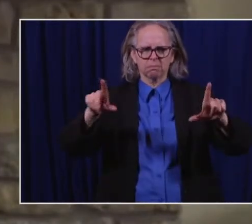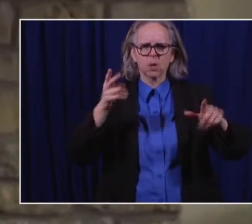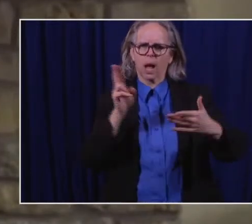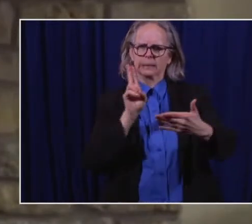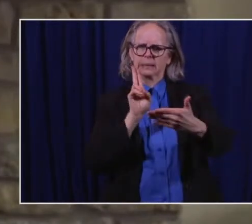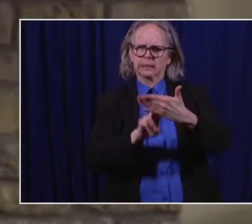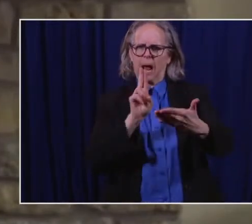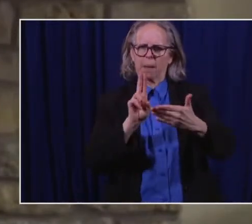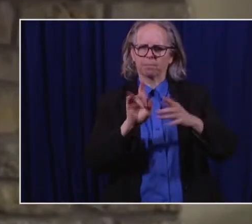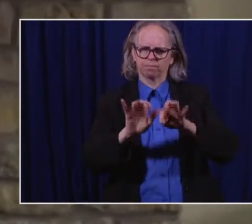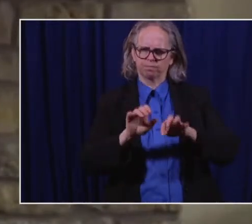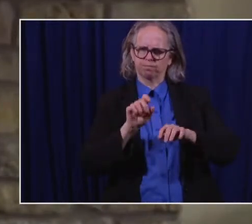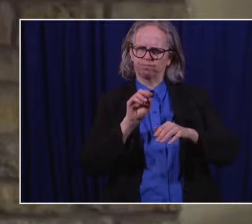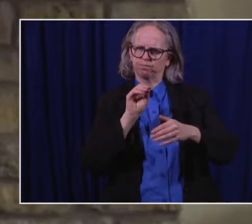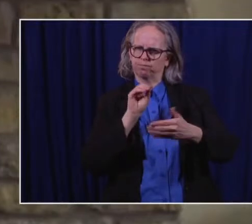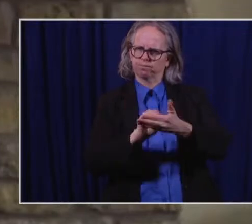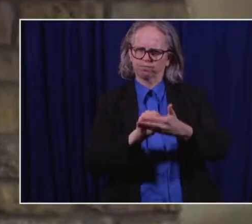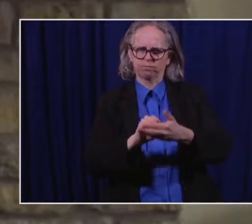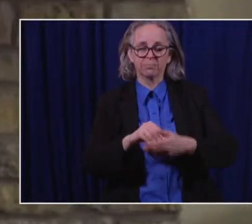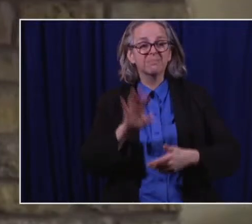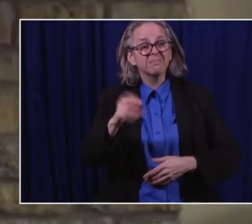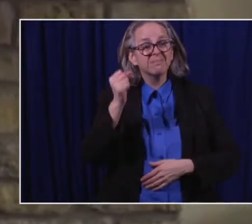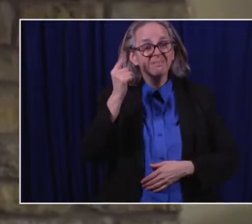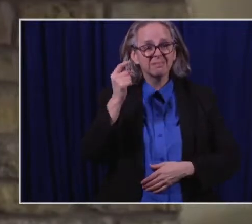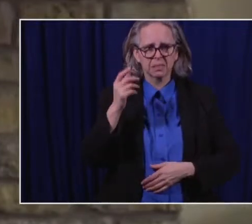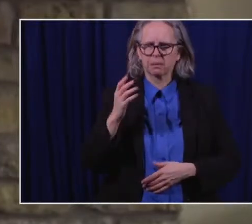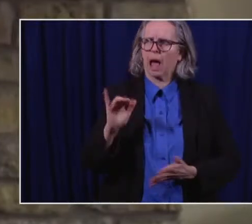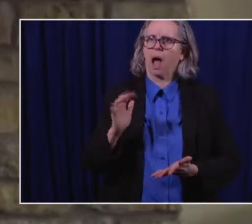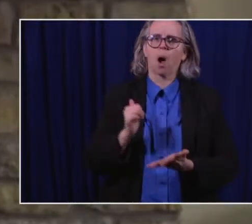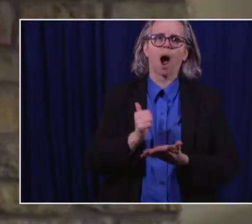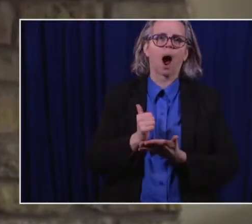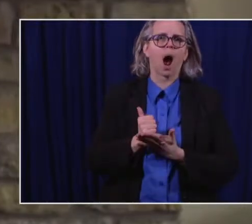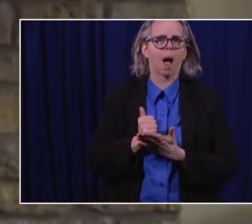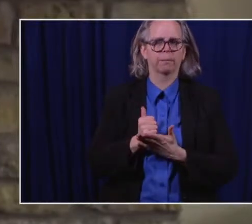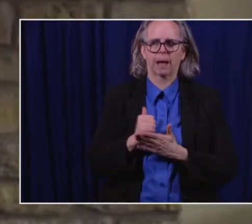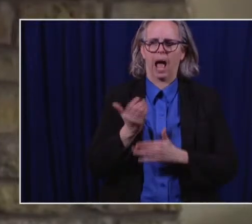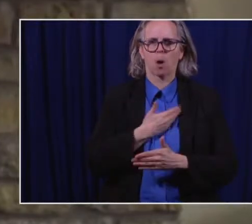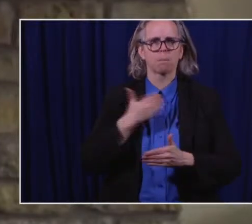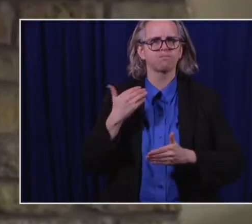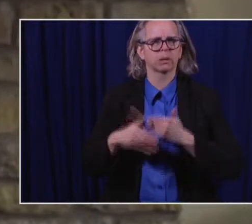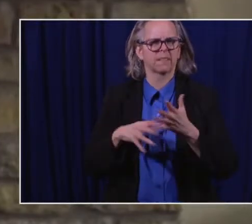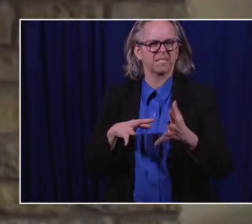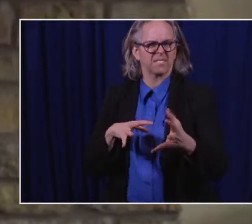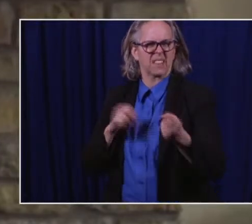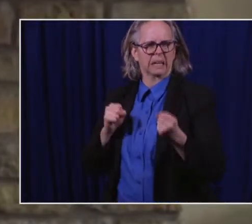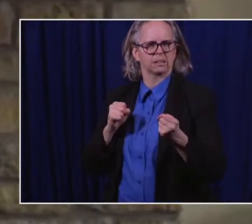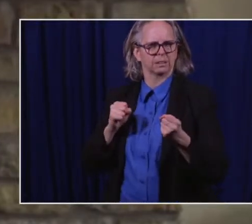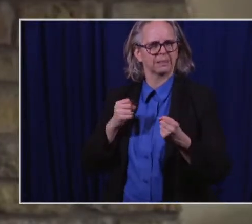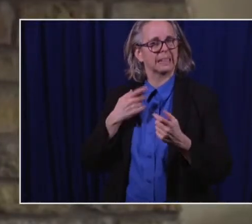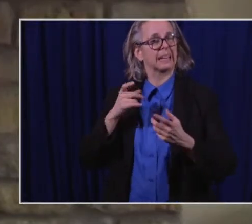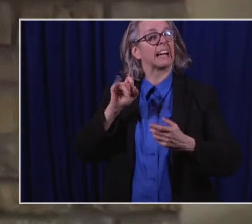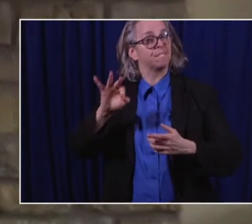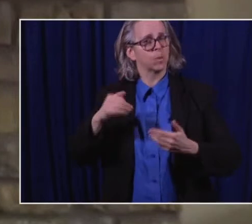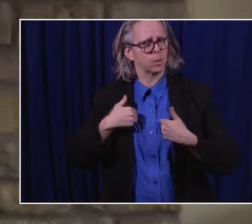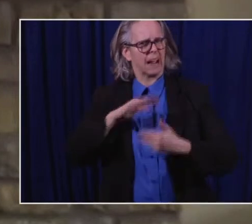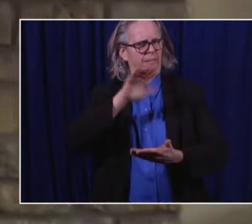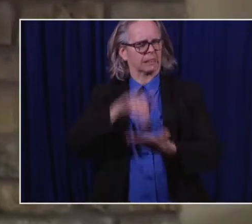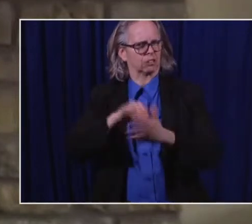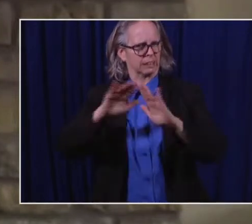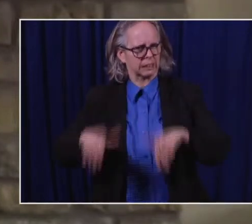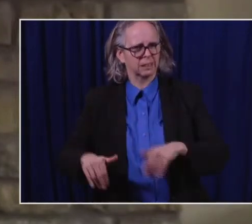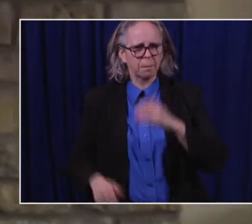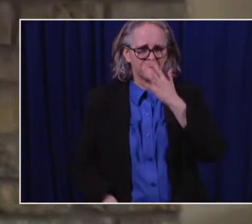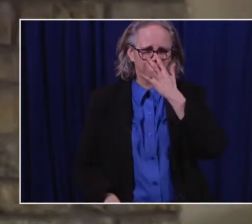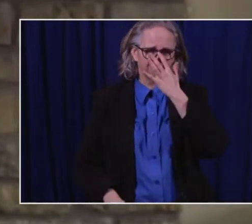internet. So that should speed things up or make life simpler. It remains a challenge, as you point out,